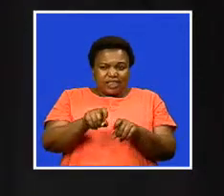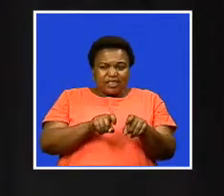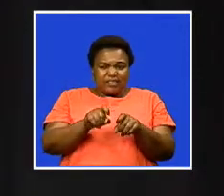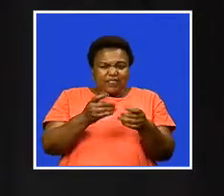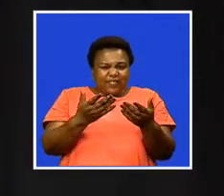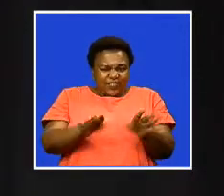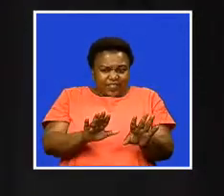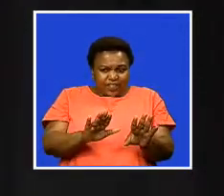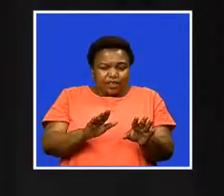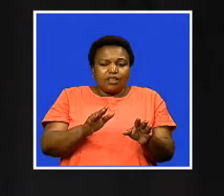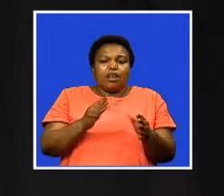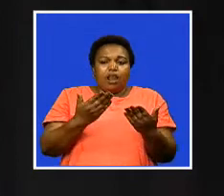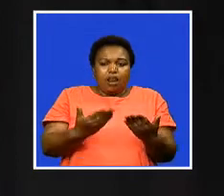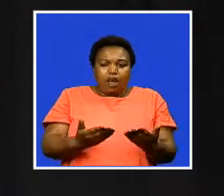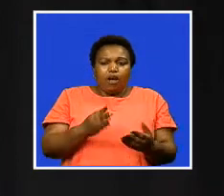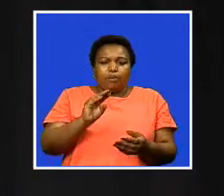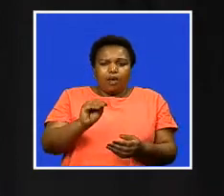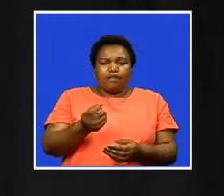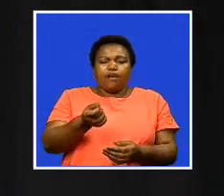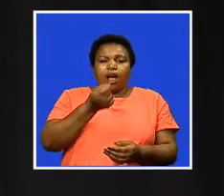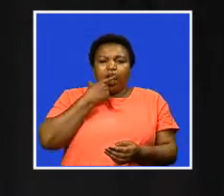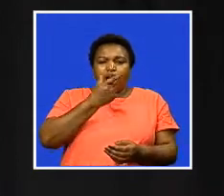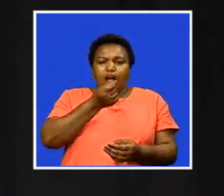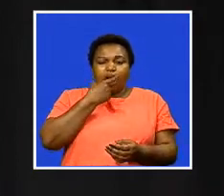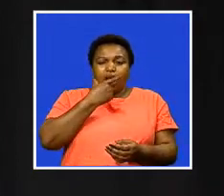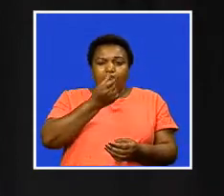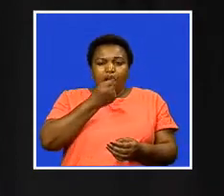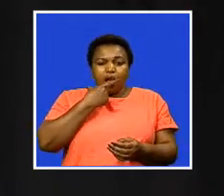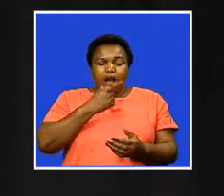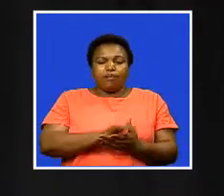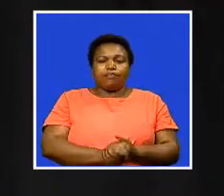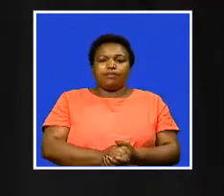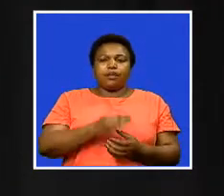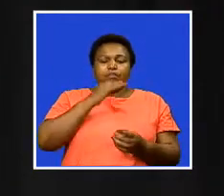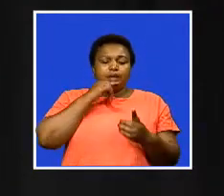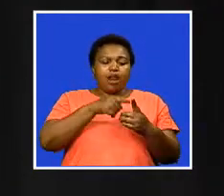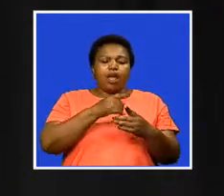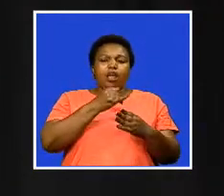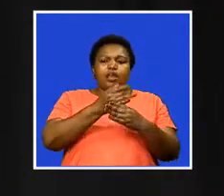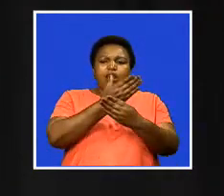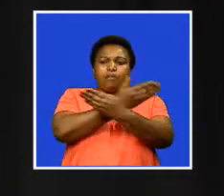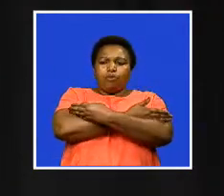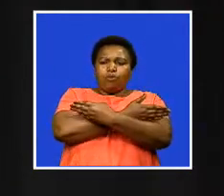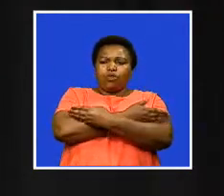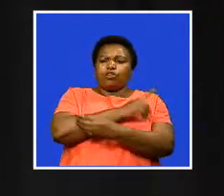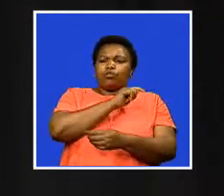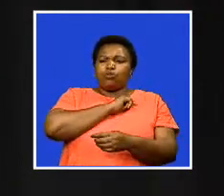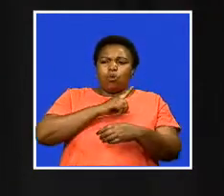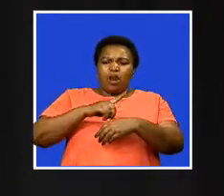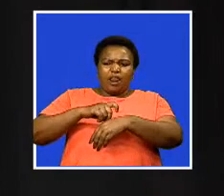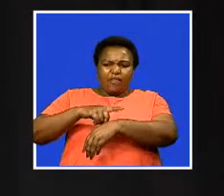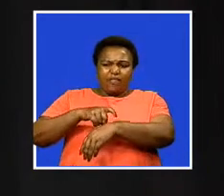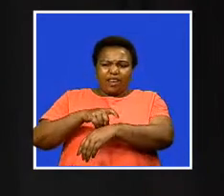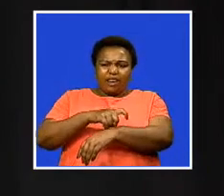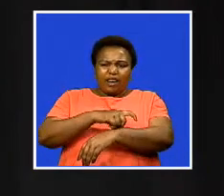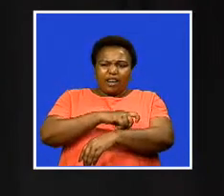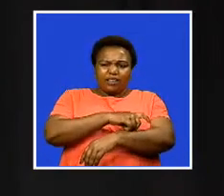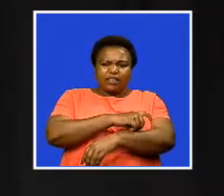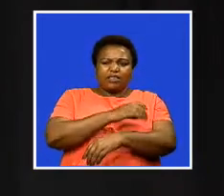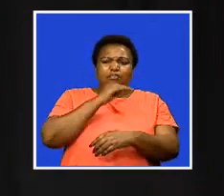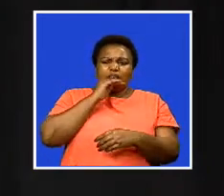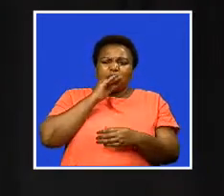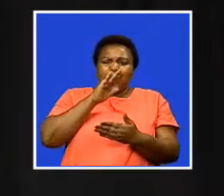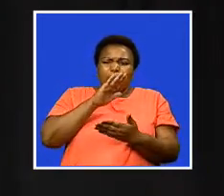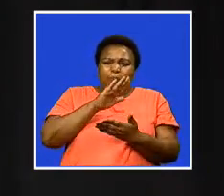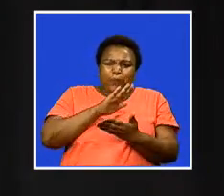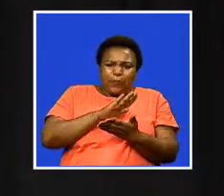95% walabo laba kuma ARVs vele lapha emtimbeni le virus is suppressed. Took us 36